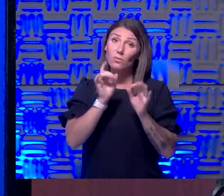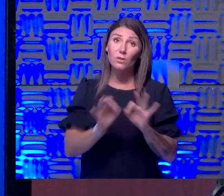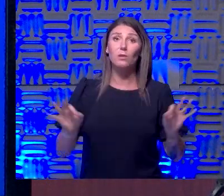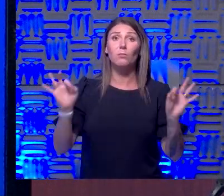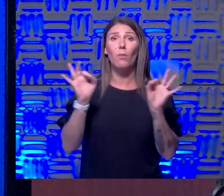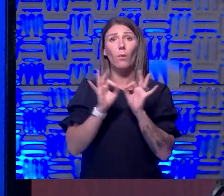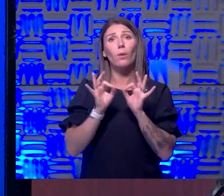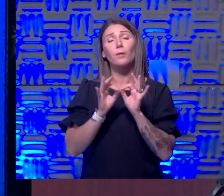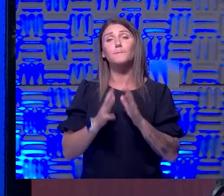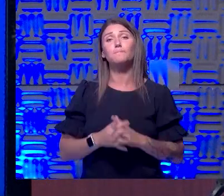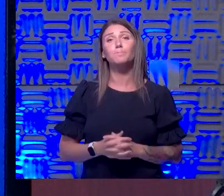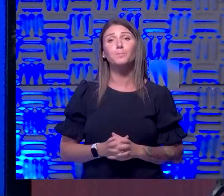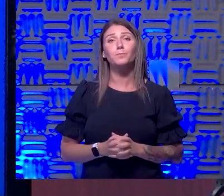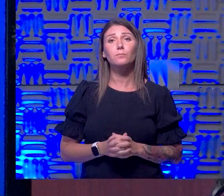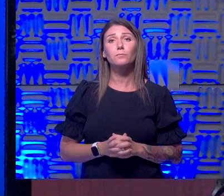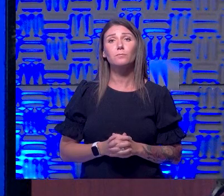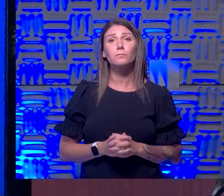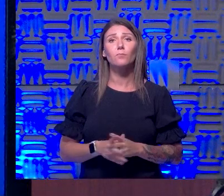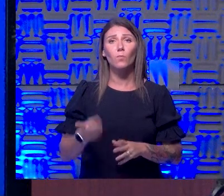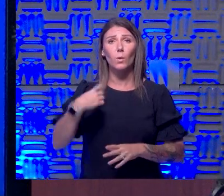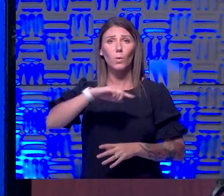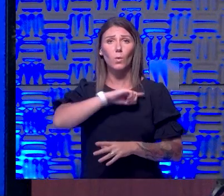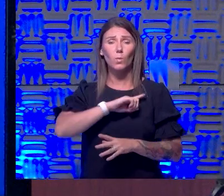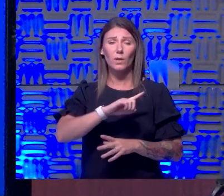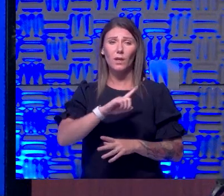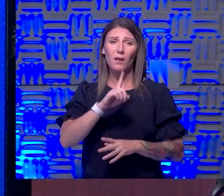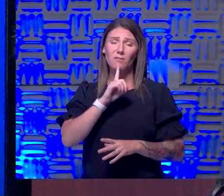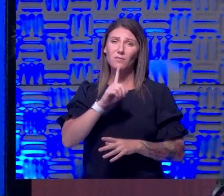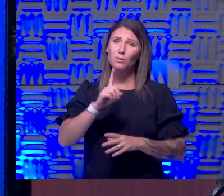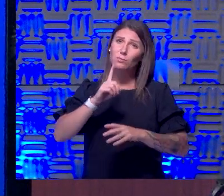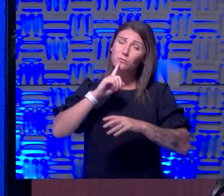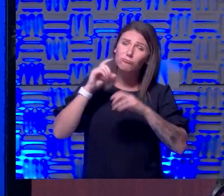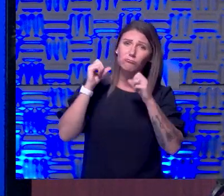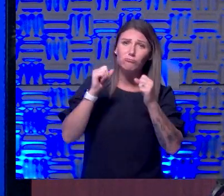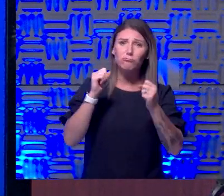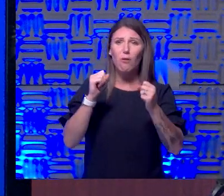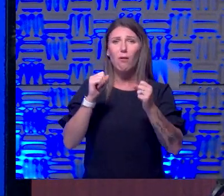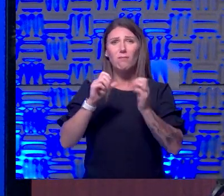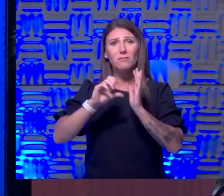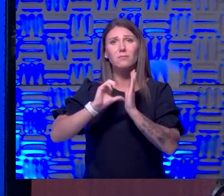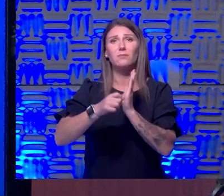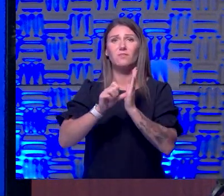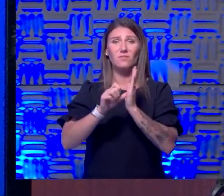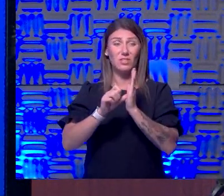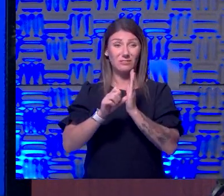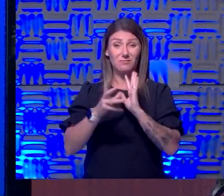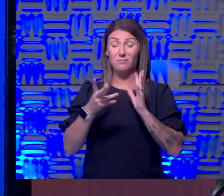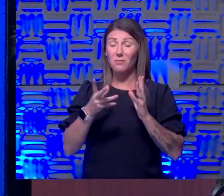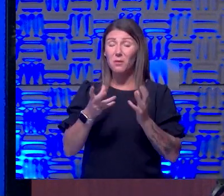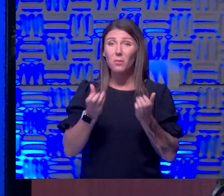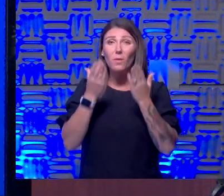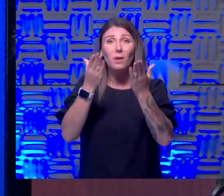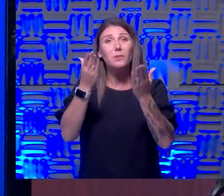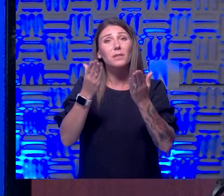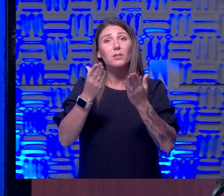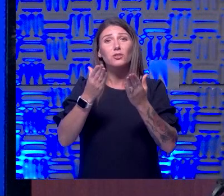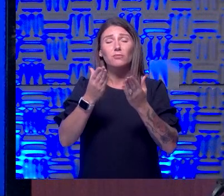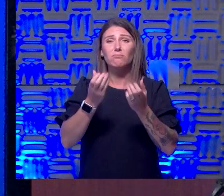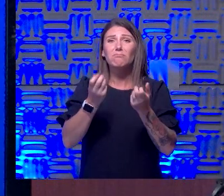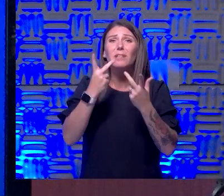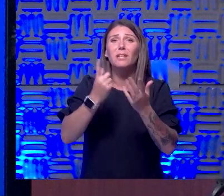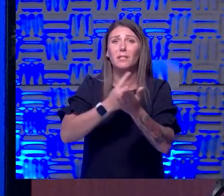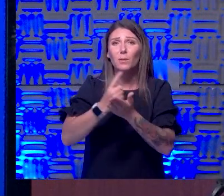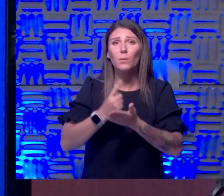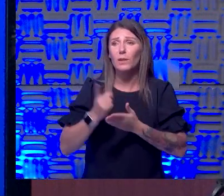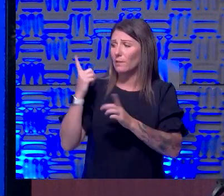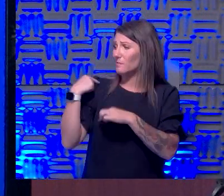that we have been giving very strong recommendations for a number of weeks, certainly since the very beginning of